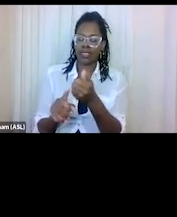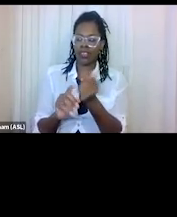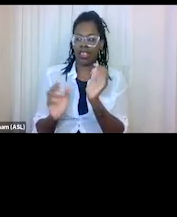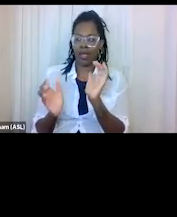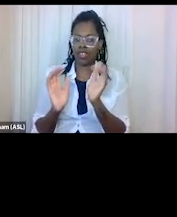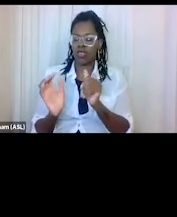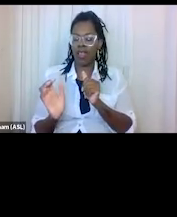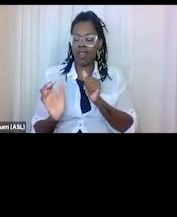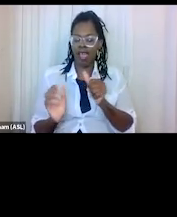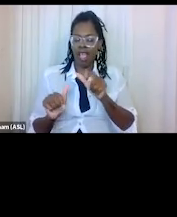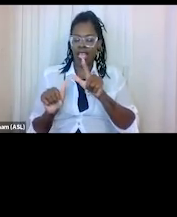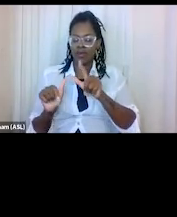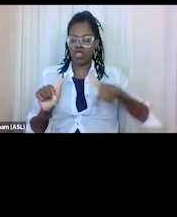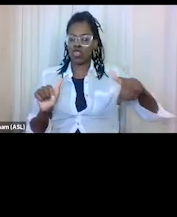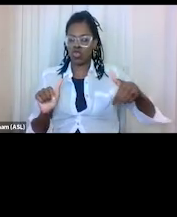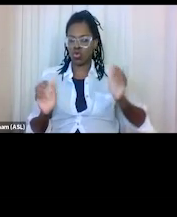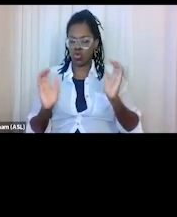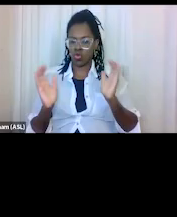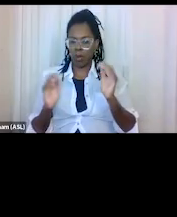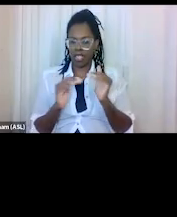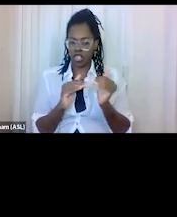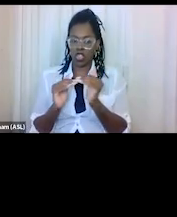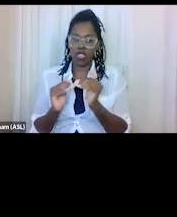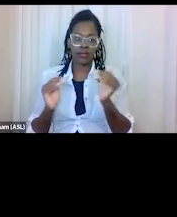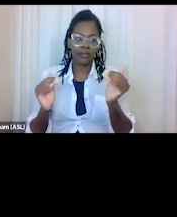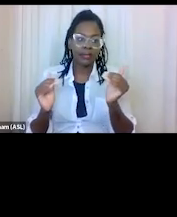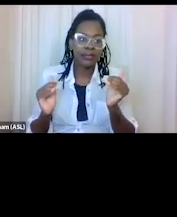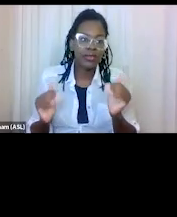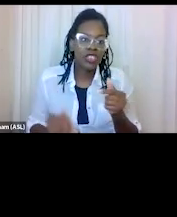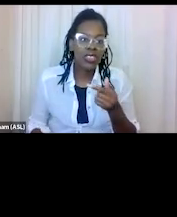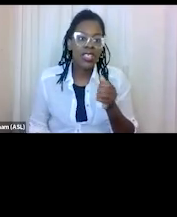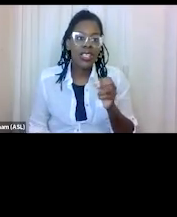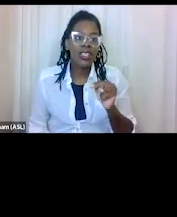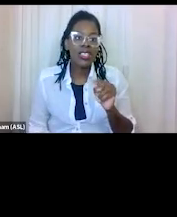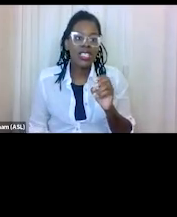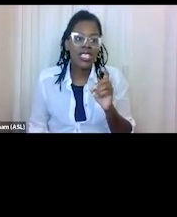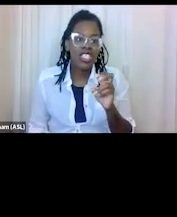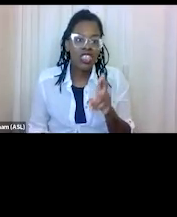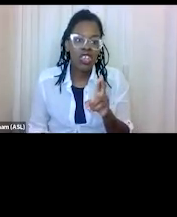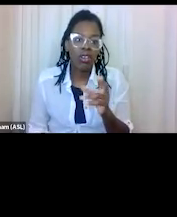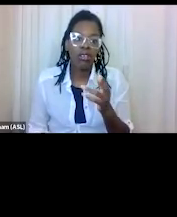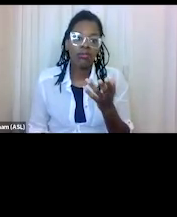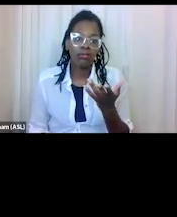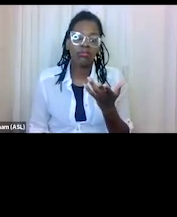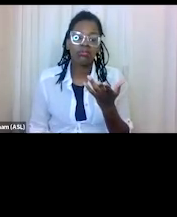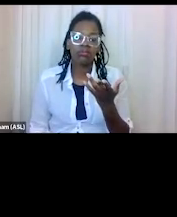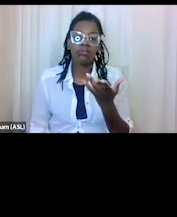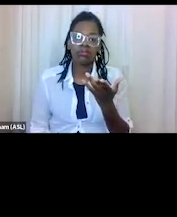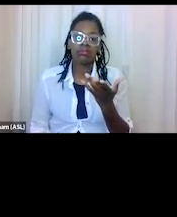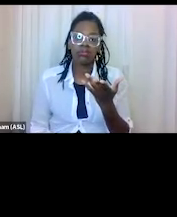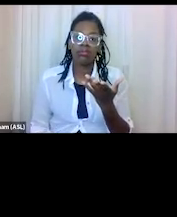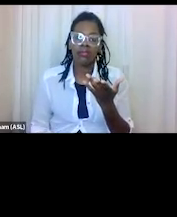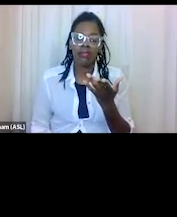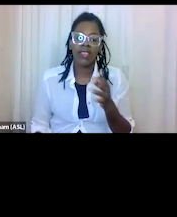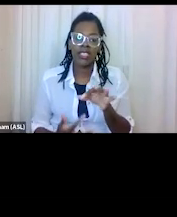Gender, this mirrors the general population, where we are more likely to see attempts in young women and